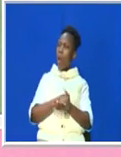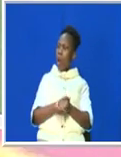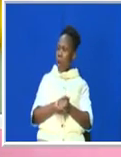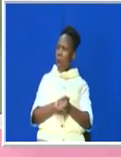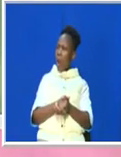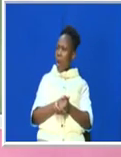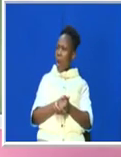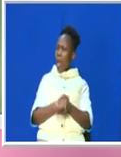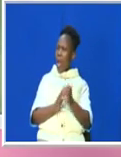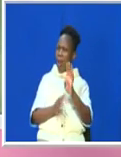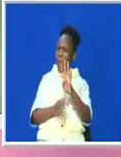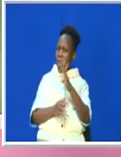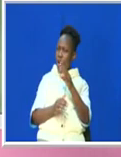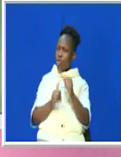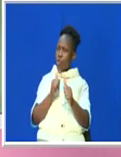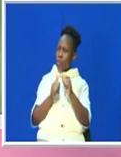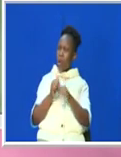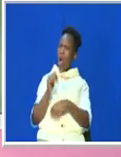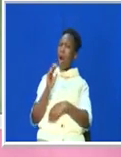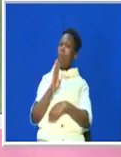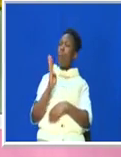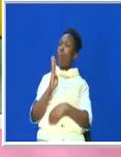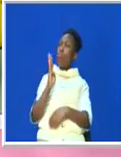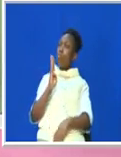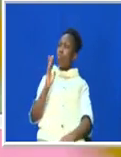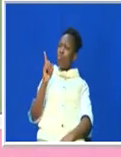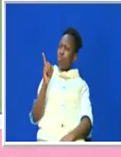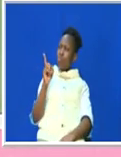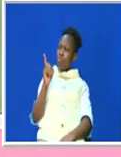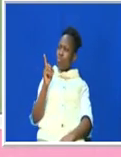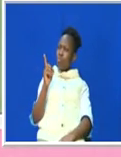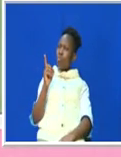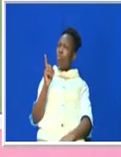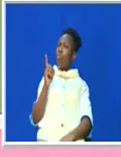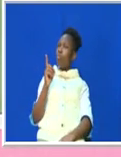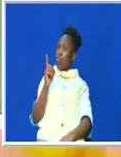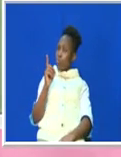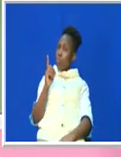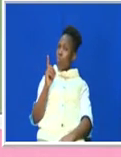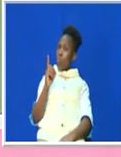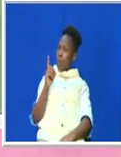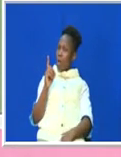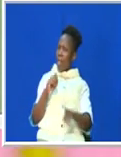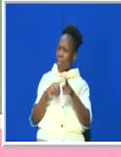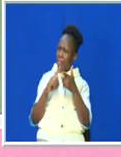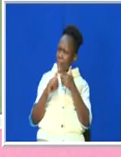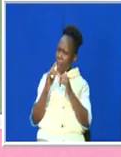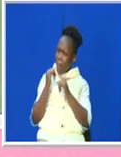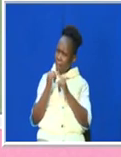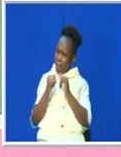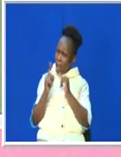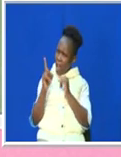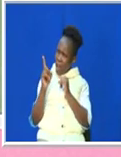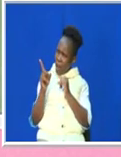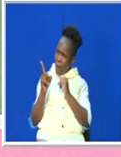The fourth one shall be the blue bottle. And lastly, as